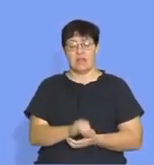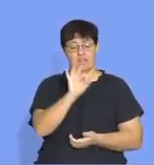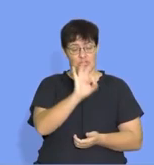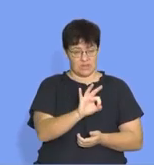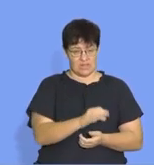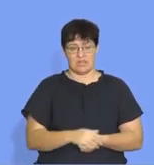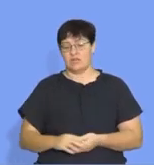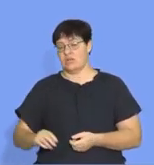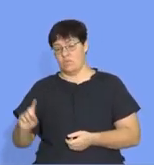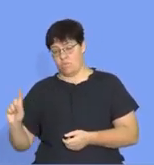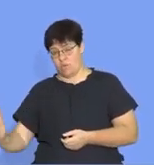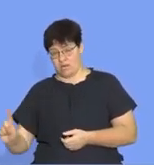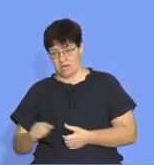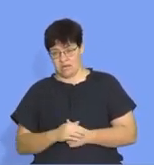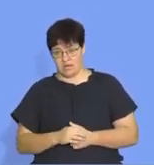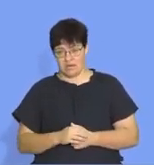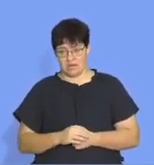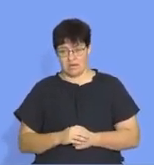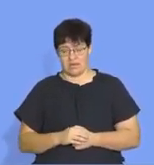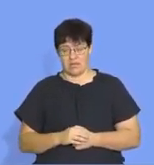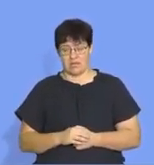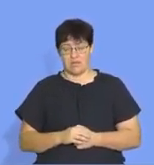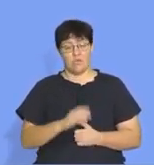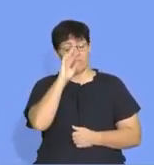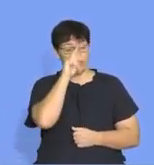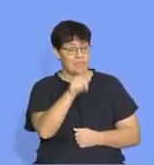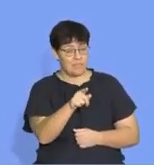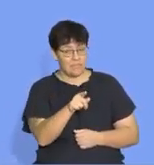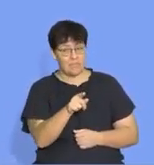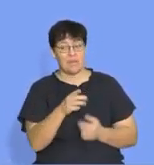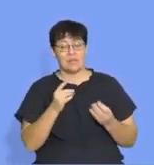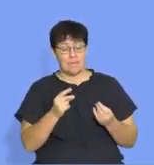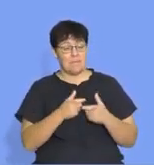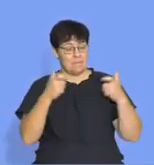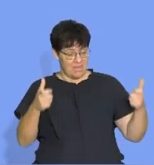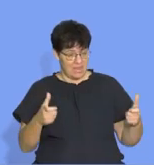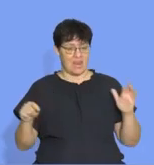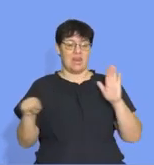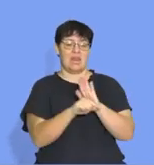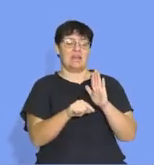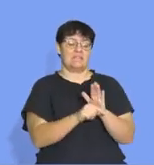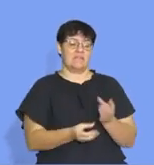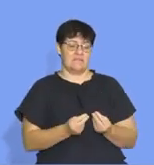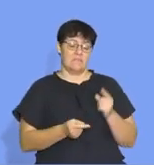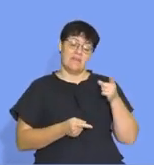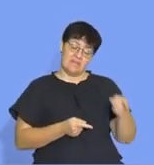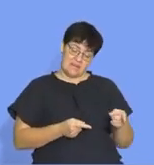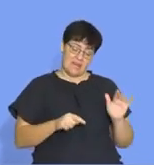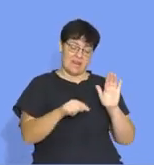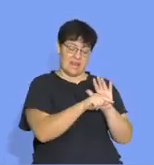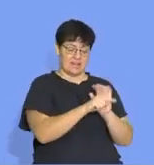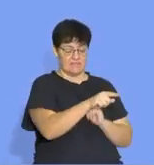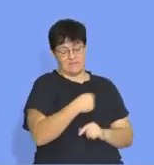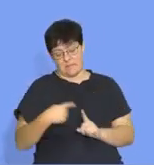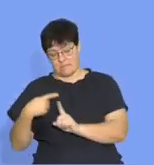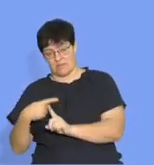and my 1 will be there. And remember I said the bigger factor always gets a negative. It will be negative, it will be plus, because